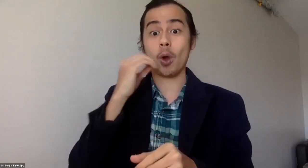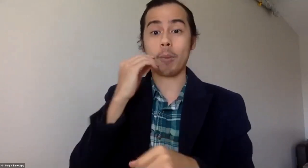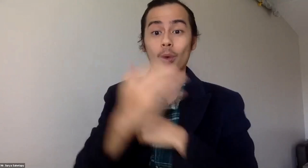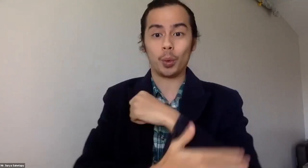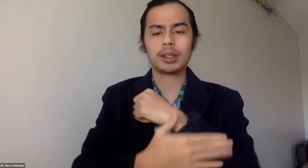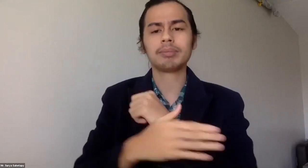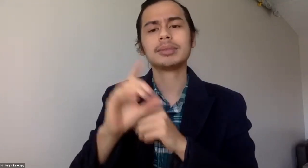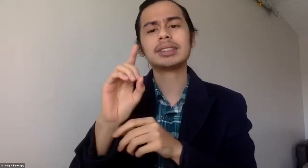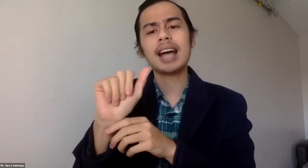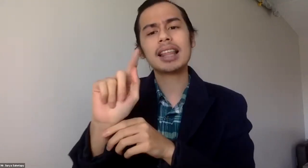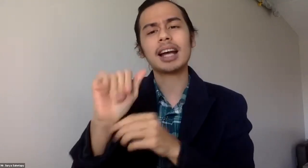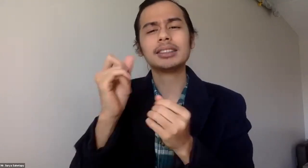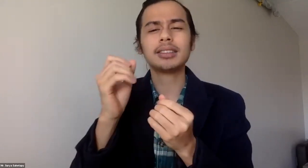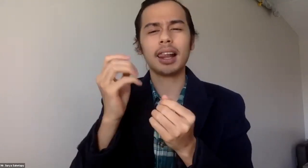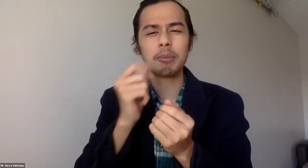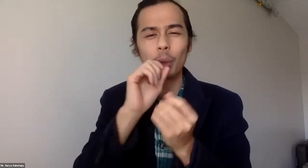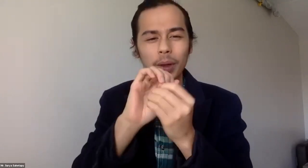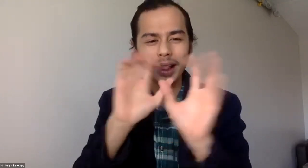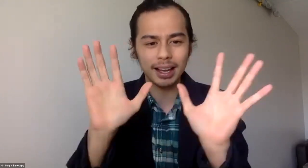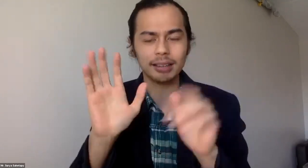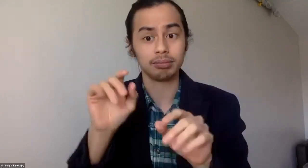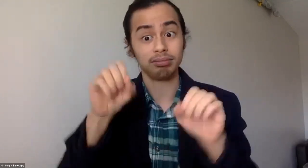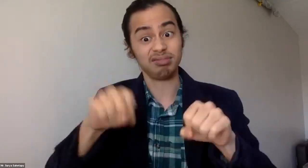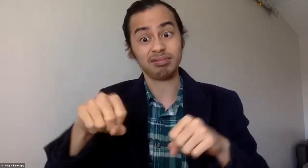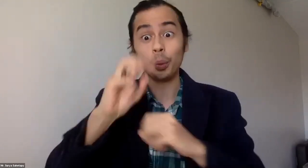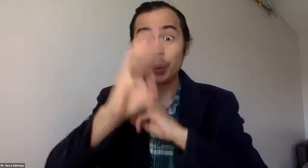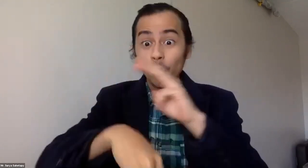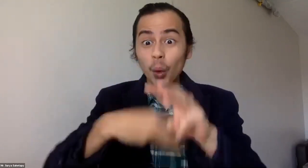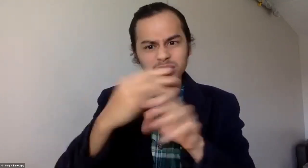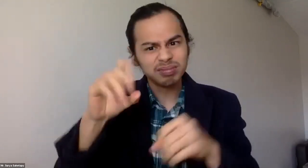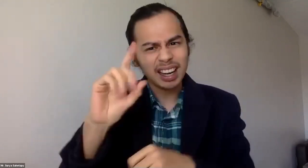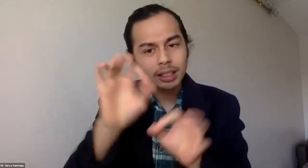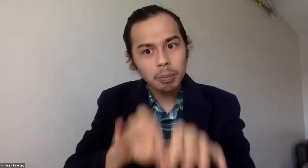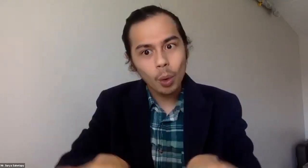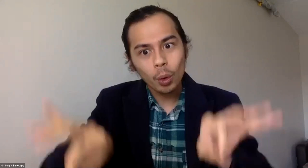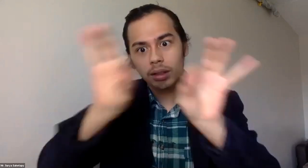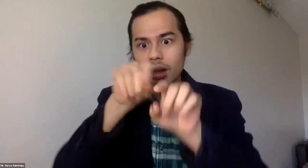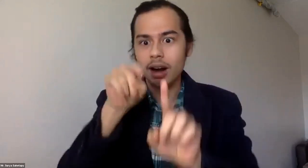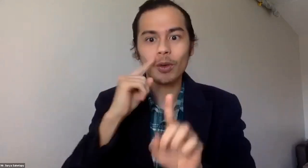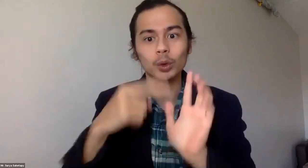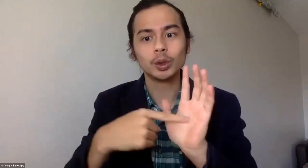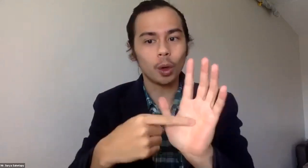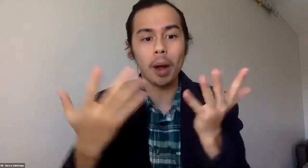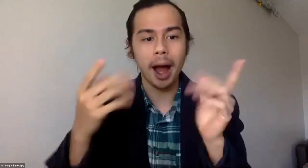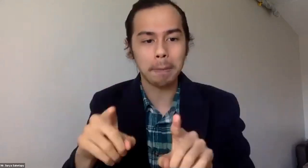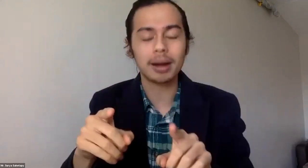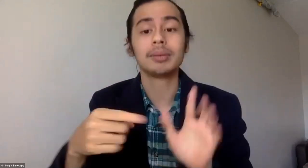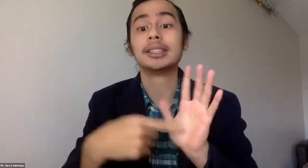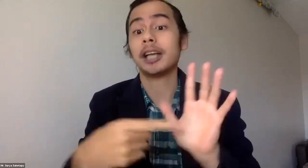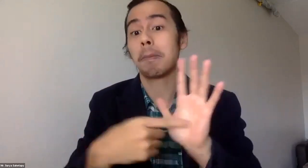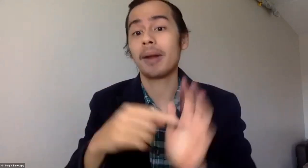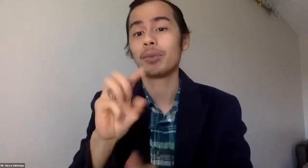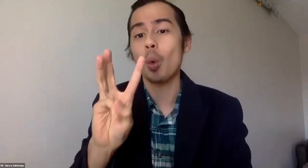difficult. In my home country, I have some data to help clarify some of